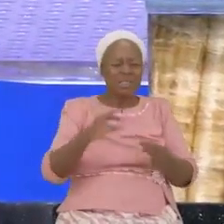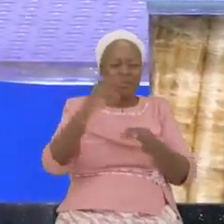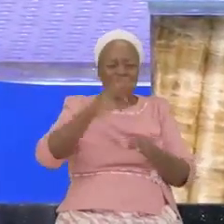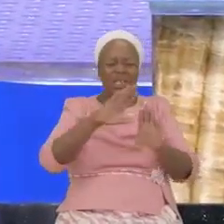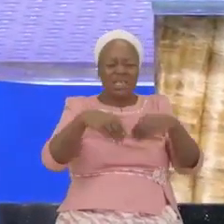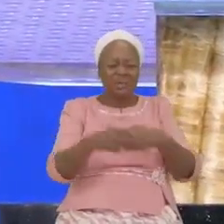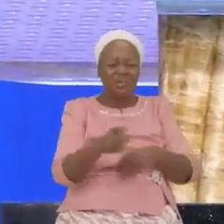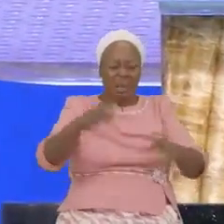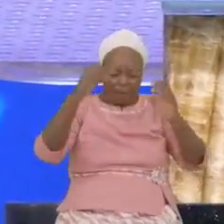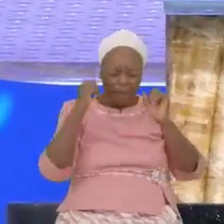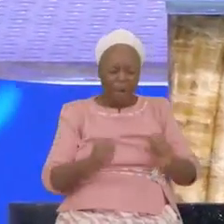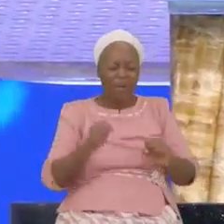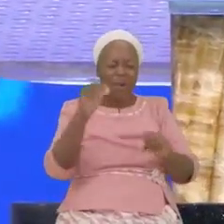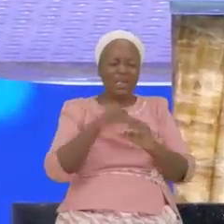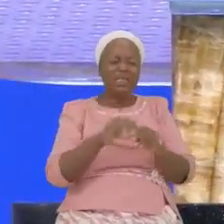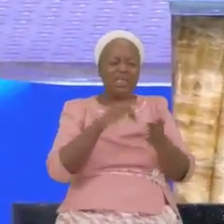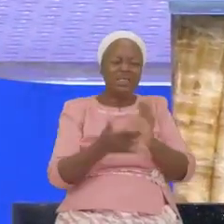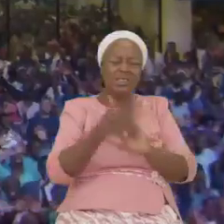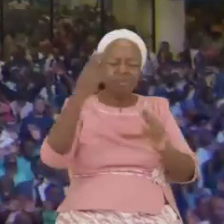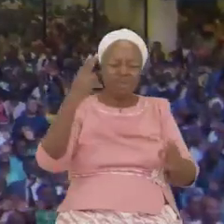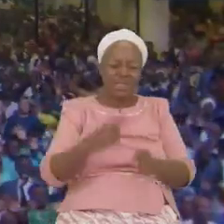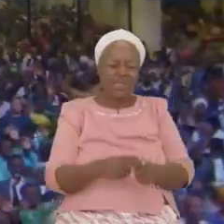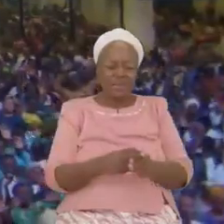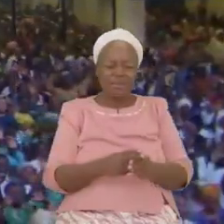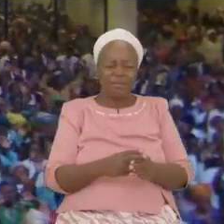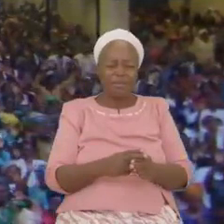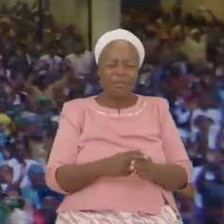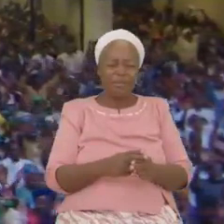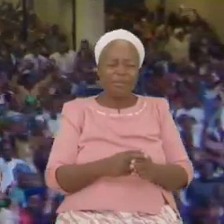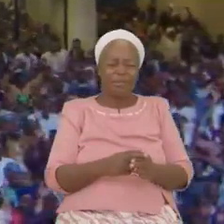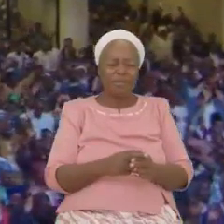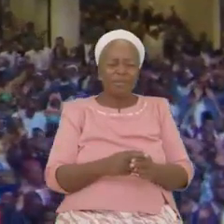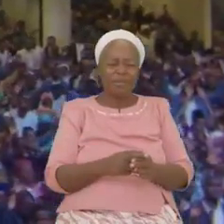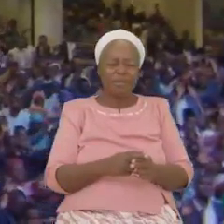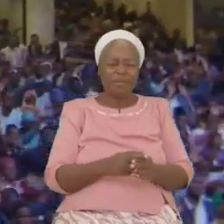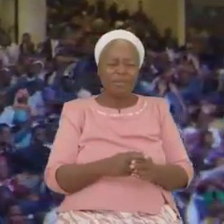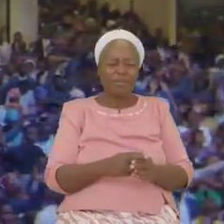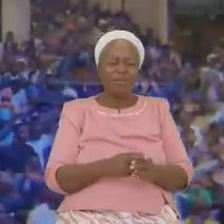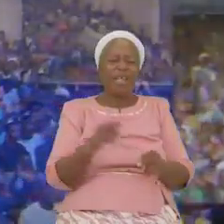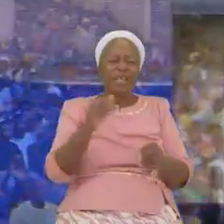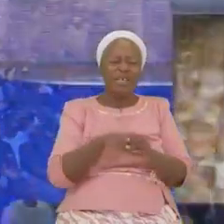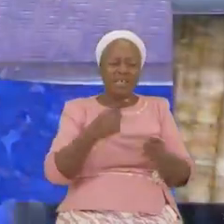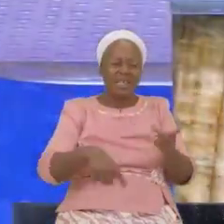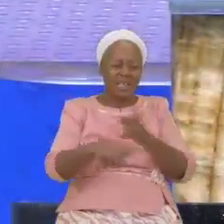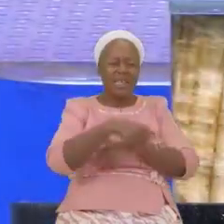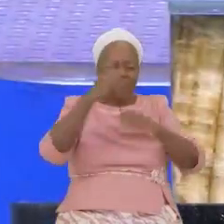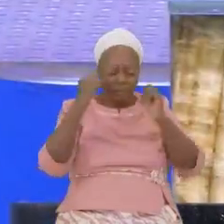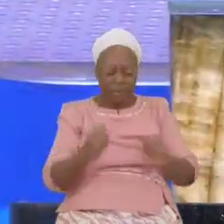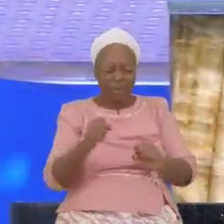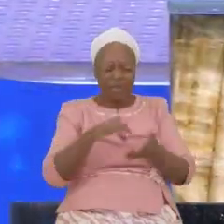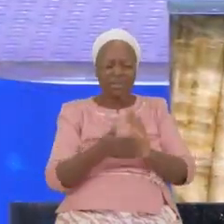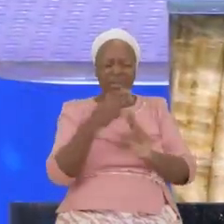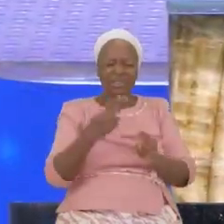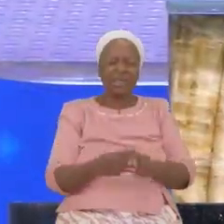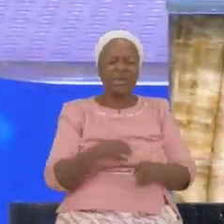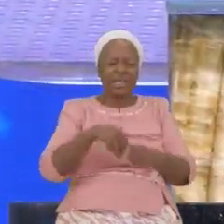give them power in Jesus' name. In the day, power.